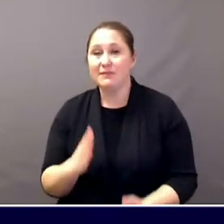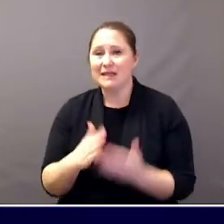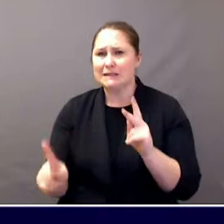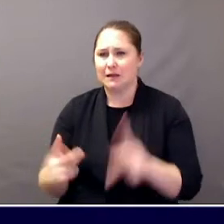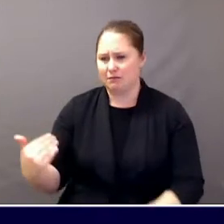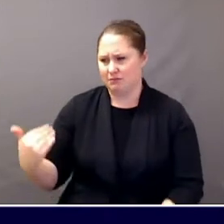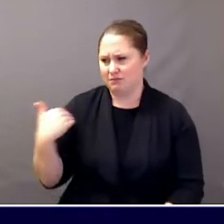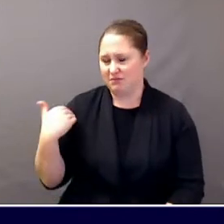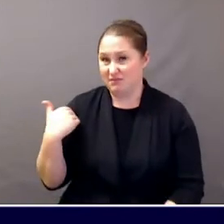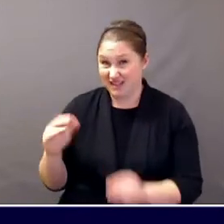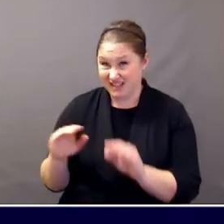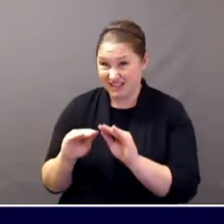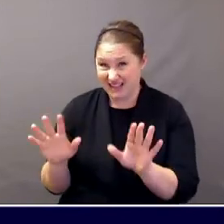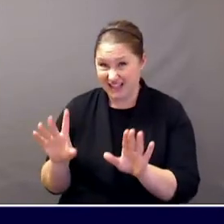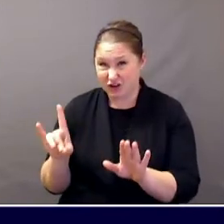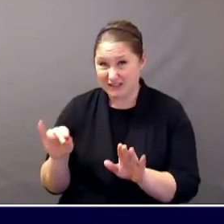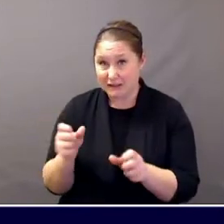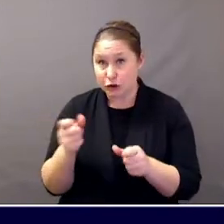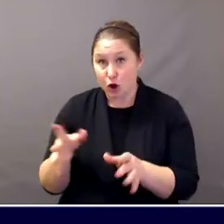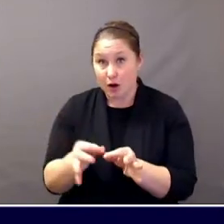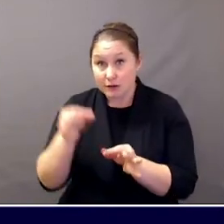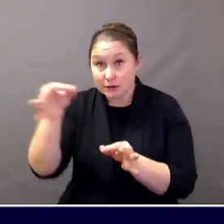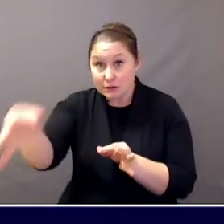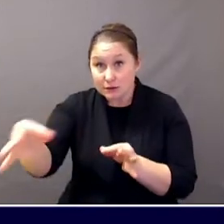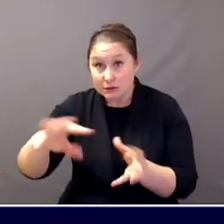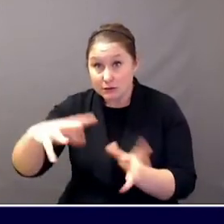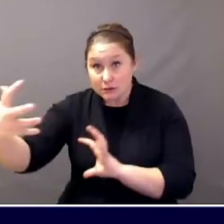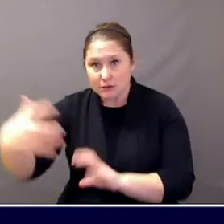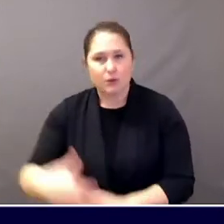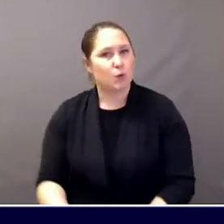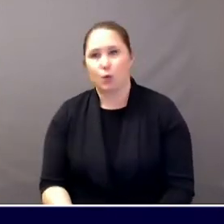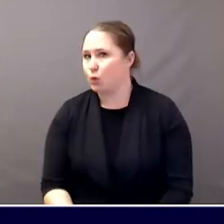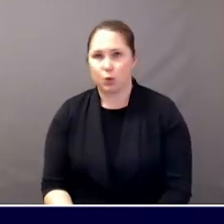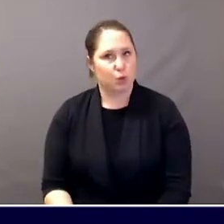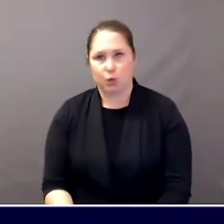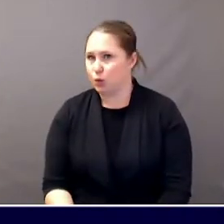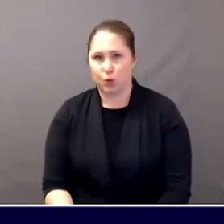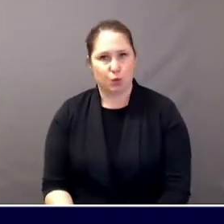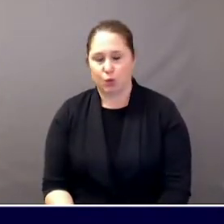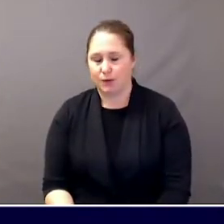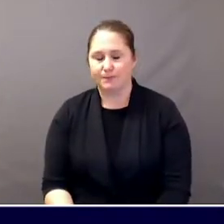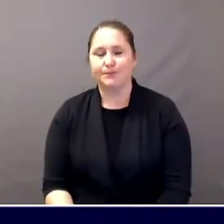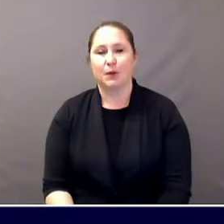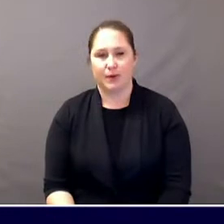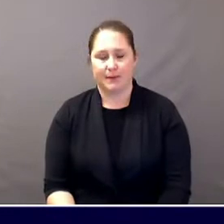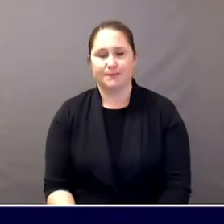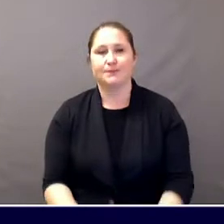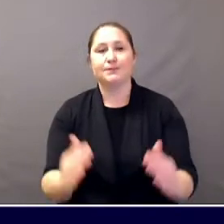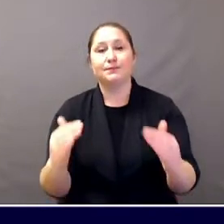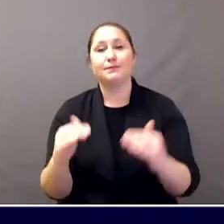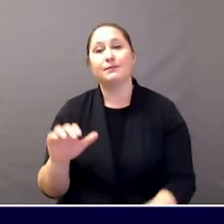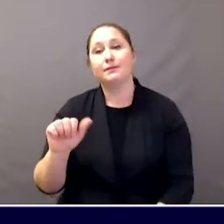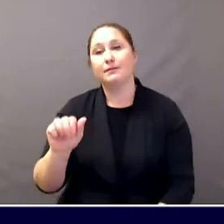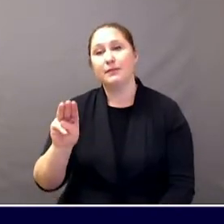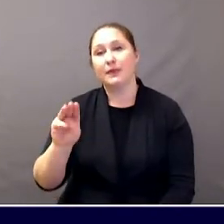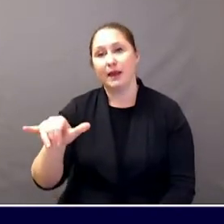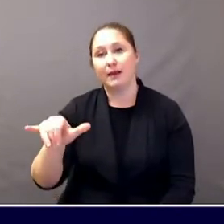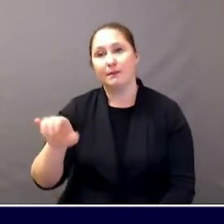want to be very clear that it did not. Thank you all. I'm going to turn over to Amy Brown next.